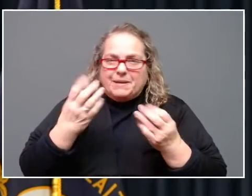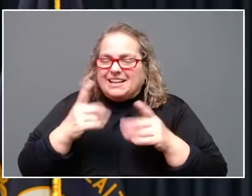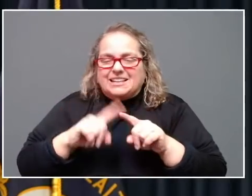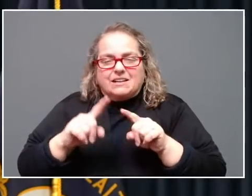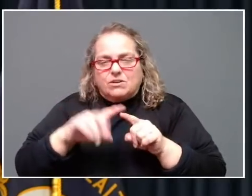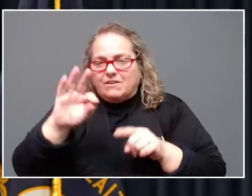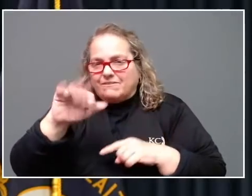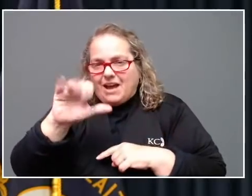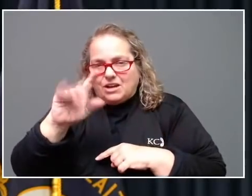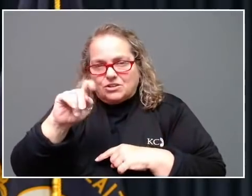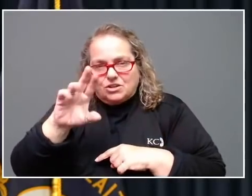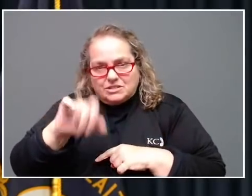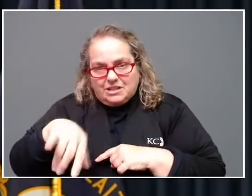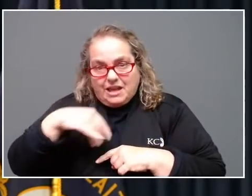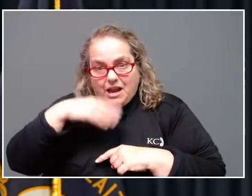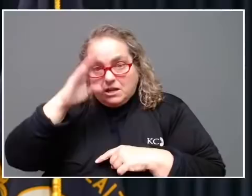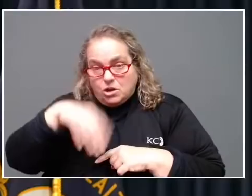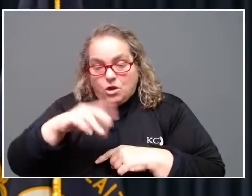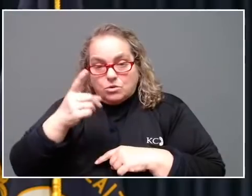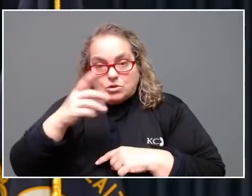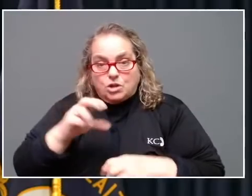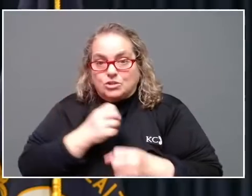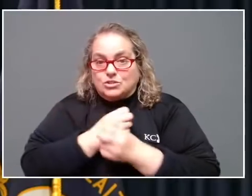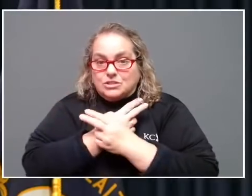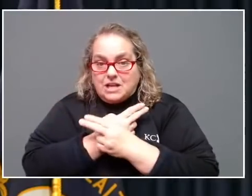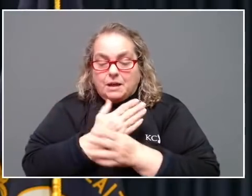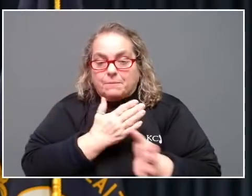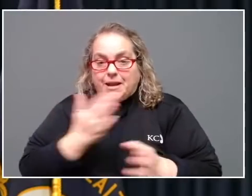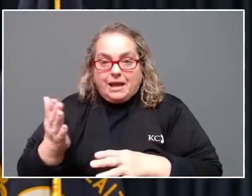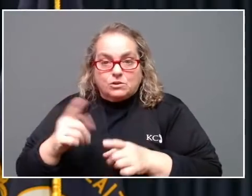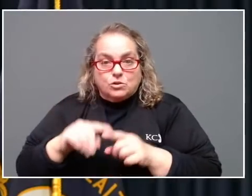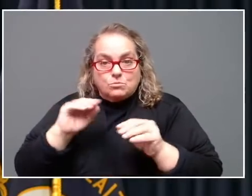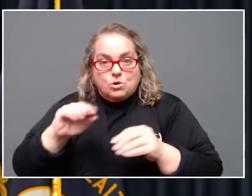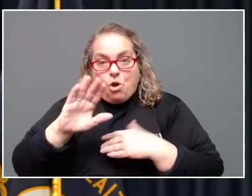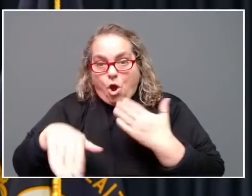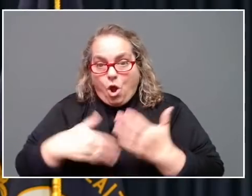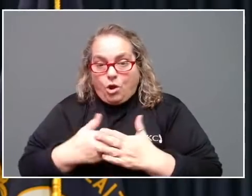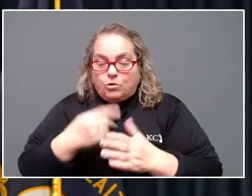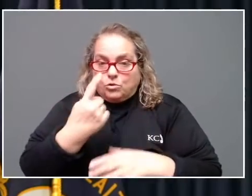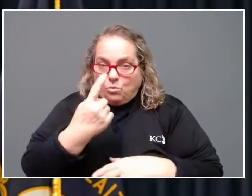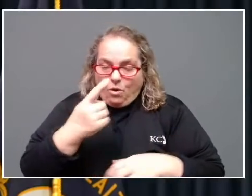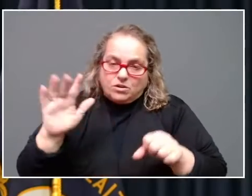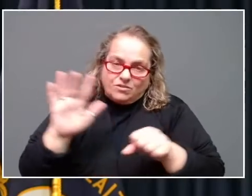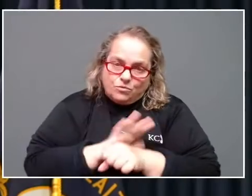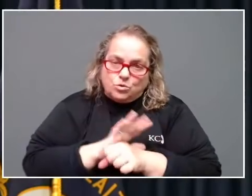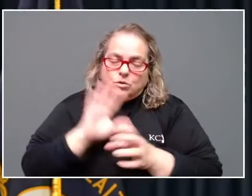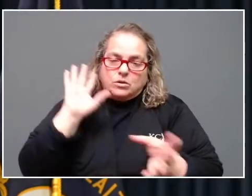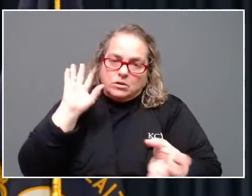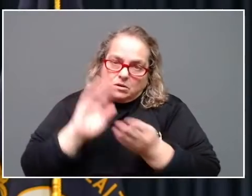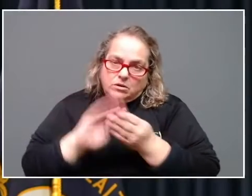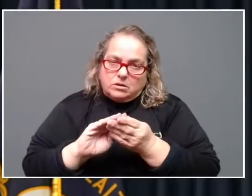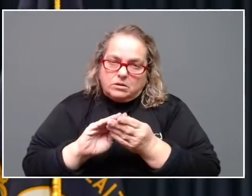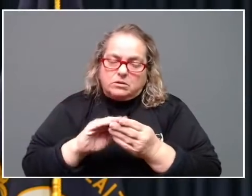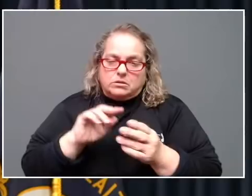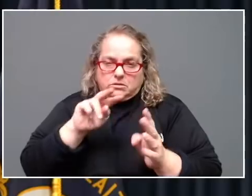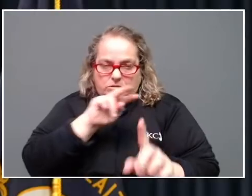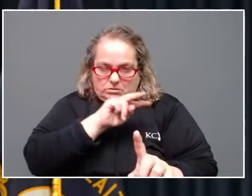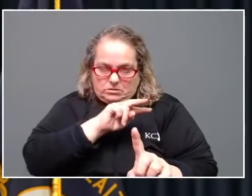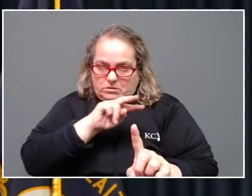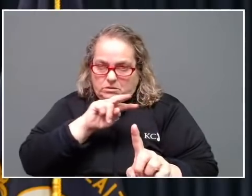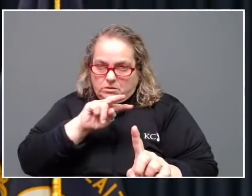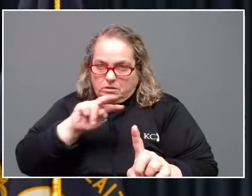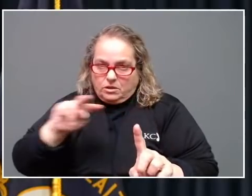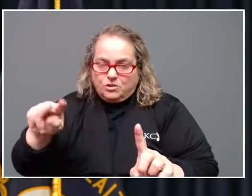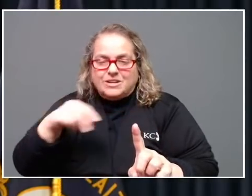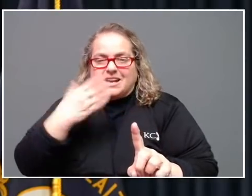Dr. Stack is planning on putting all into one overall metric to again, give the very best guidance that